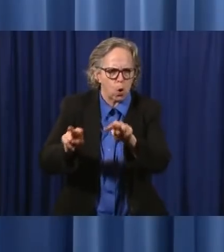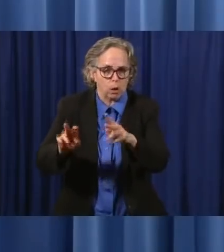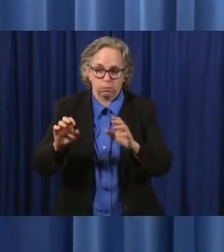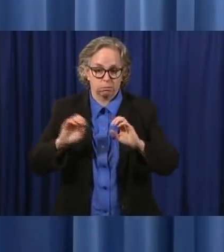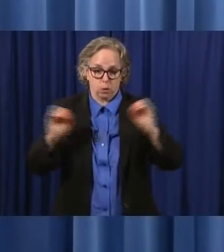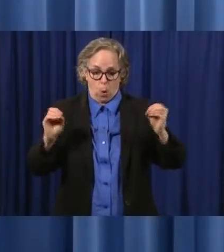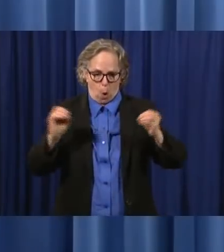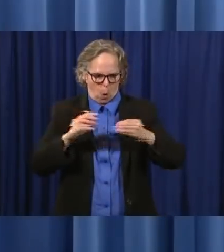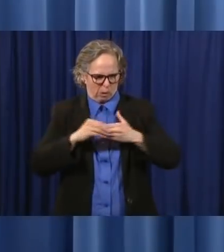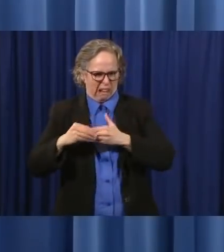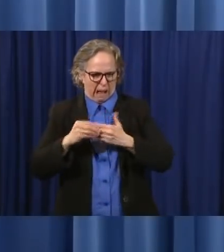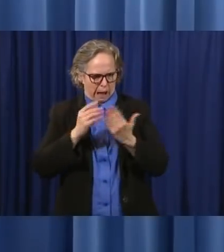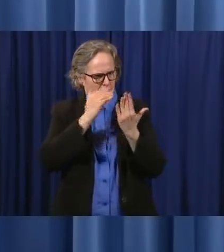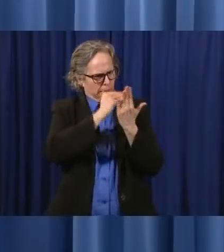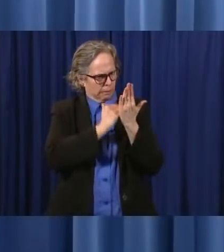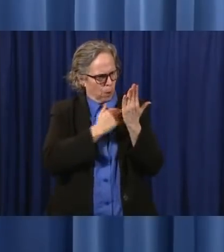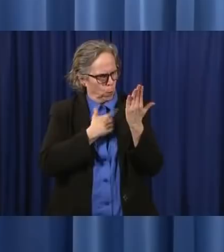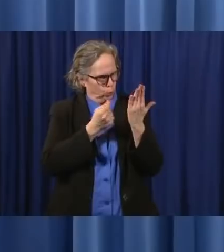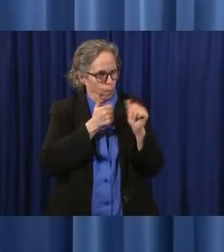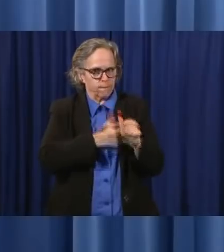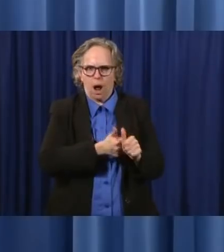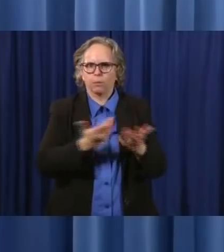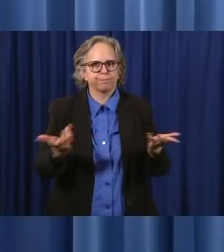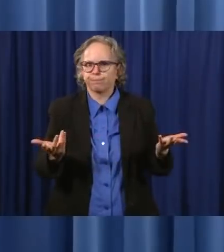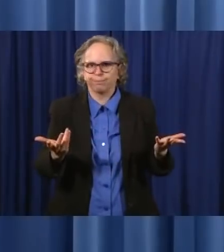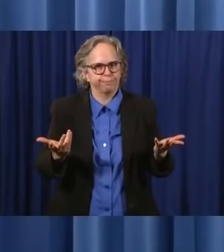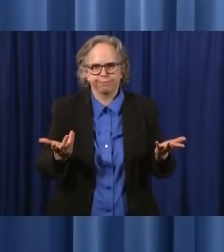as we have today. So